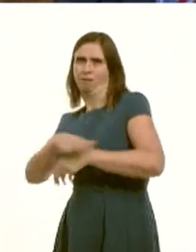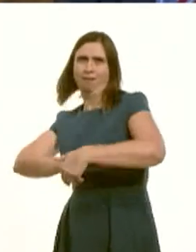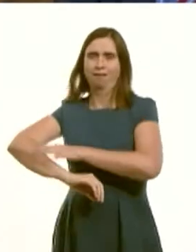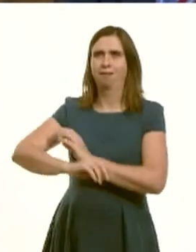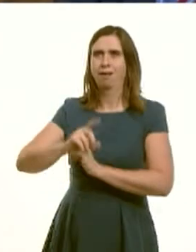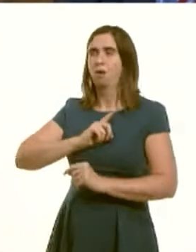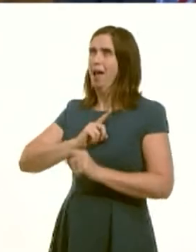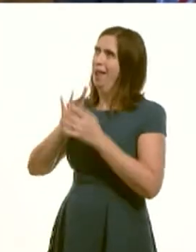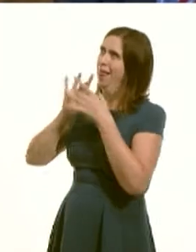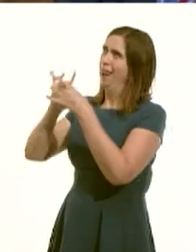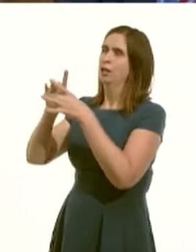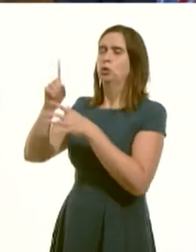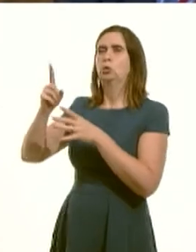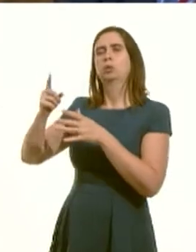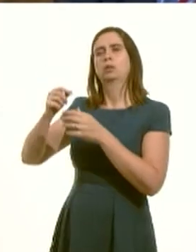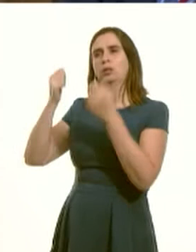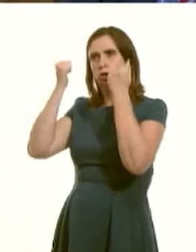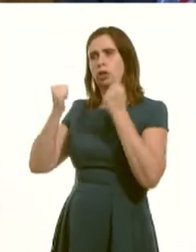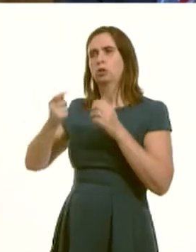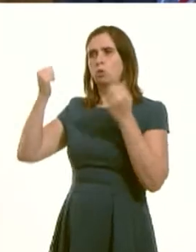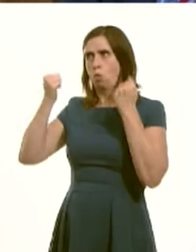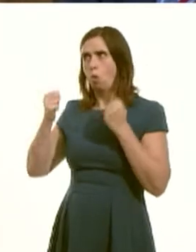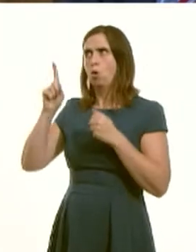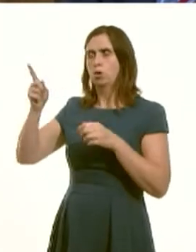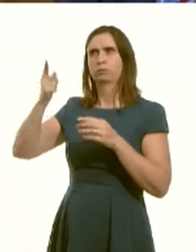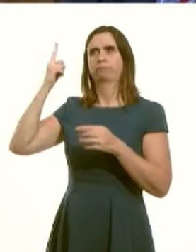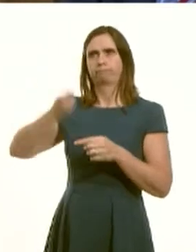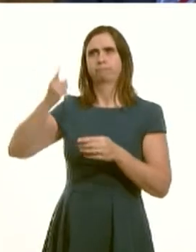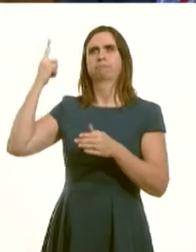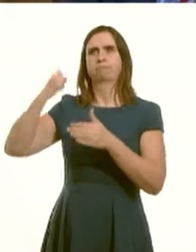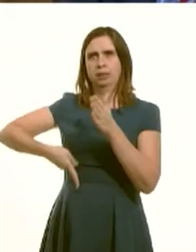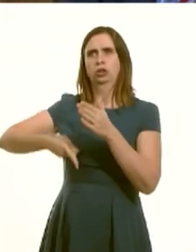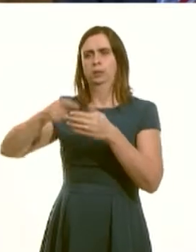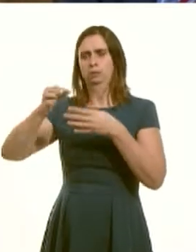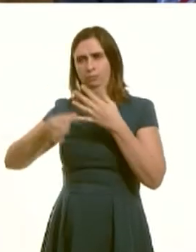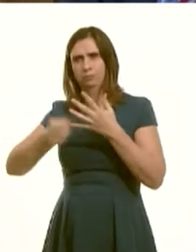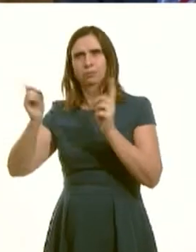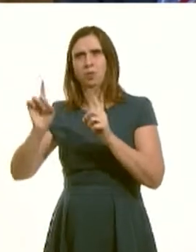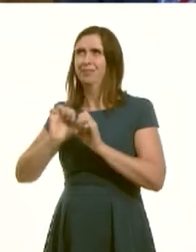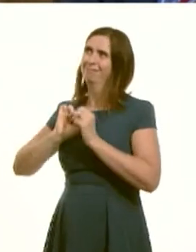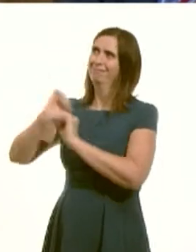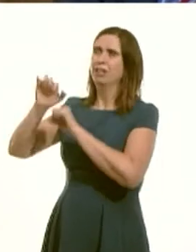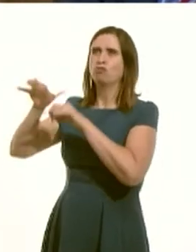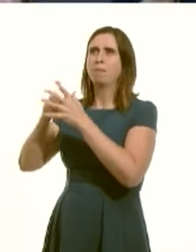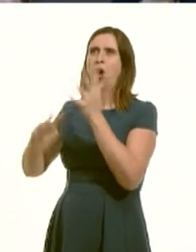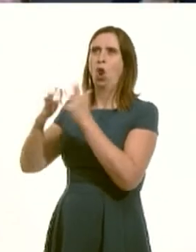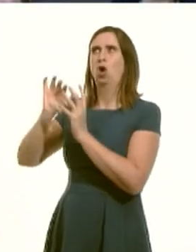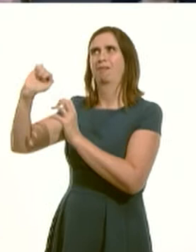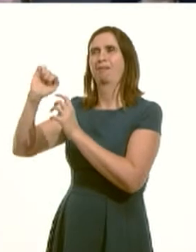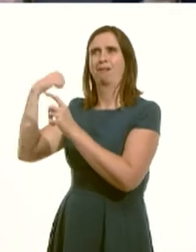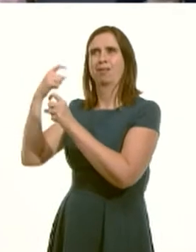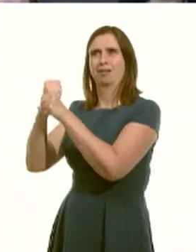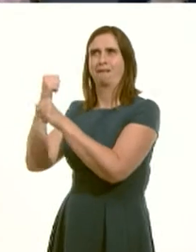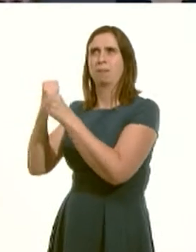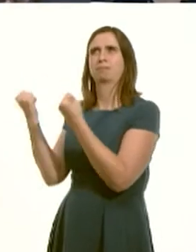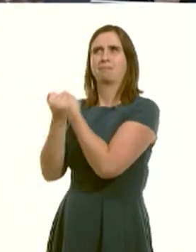maximum sentences that we can create under the criminal law. So inevitably, the UK government will have